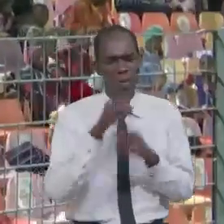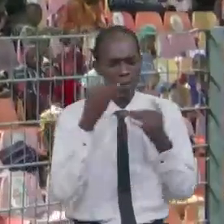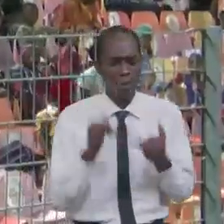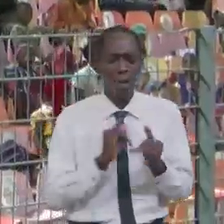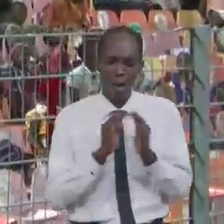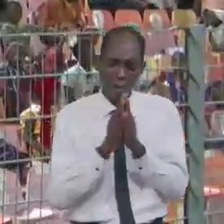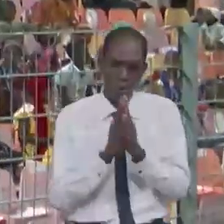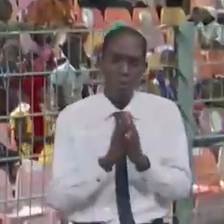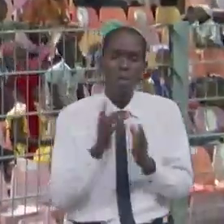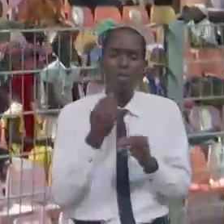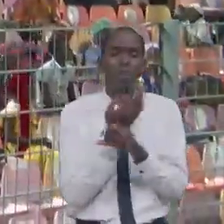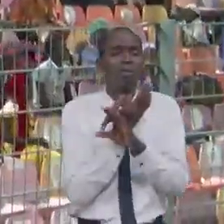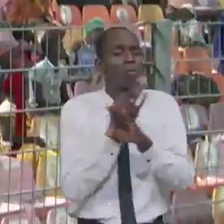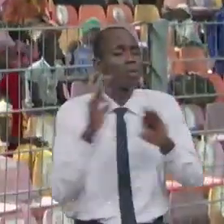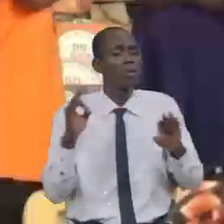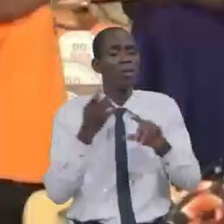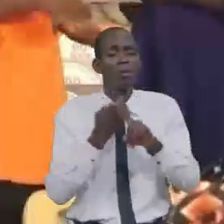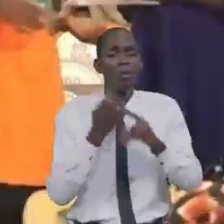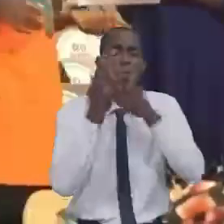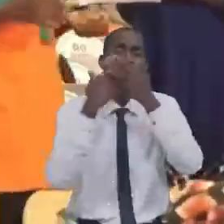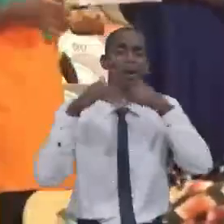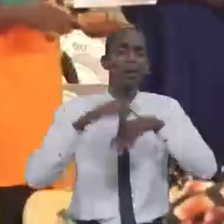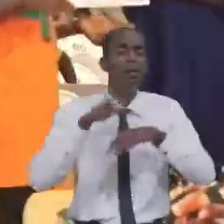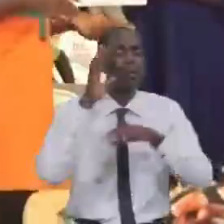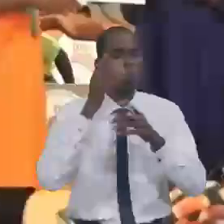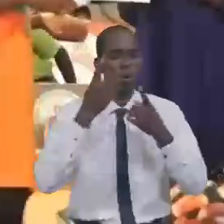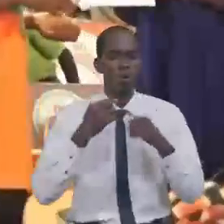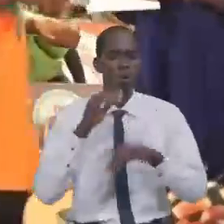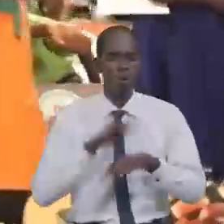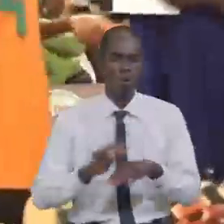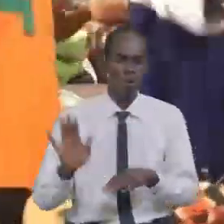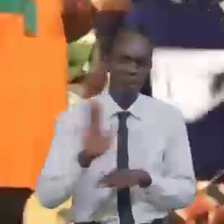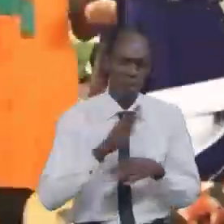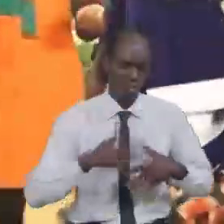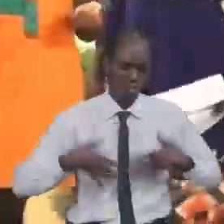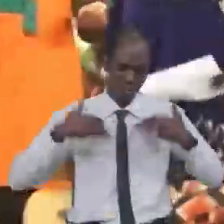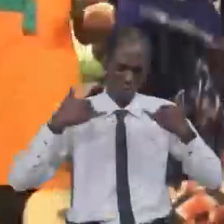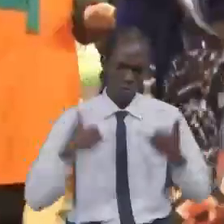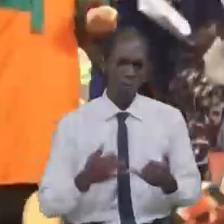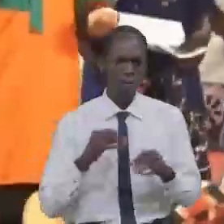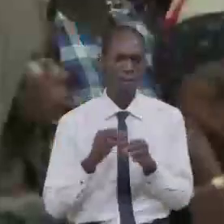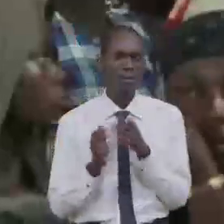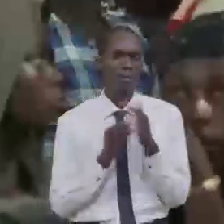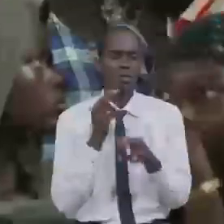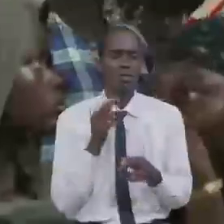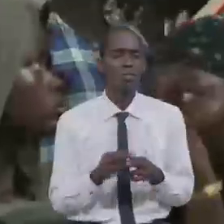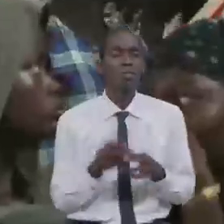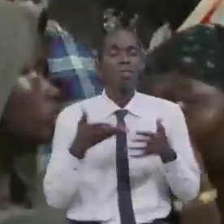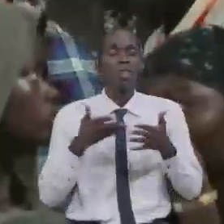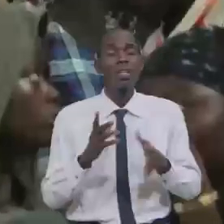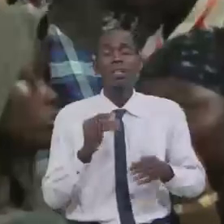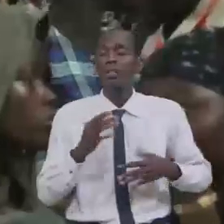the freedom from heaven will come upon their lives now in Jesus' name. Let the joy